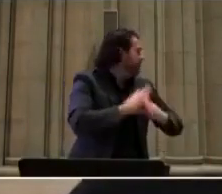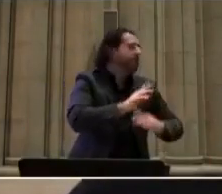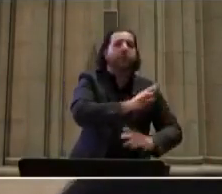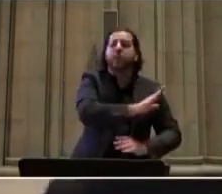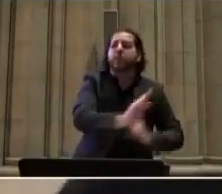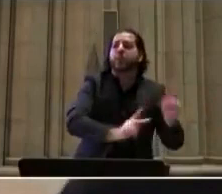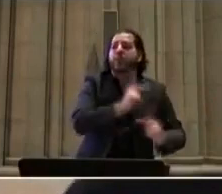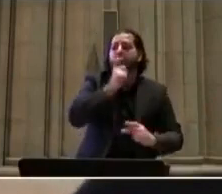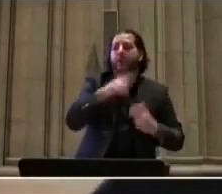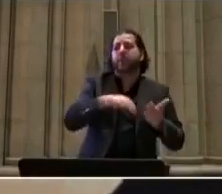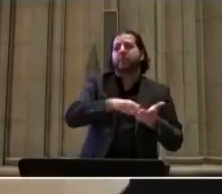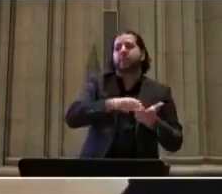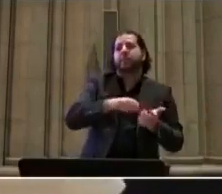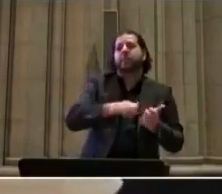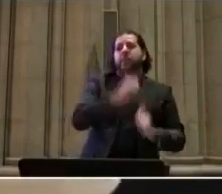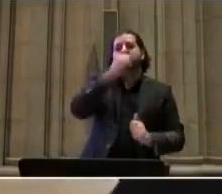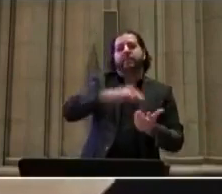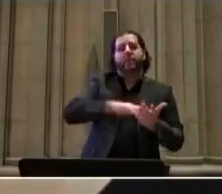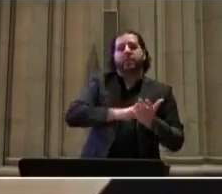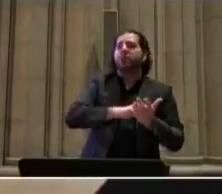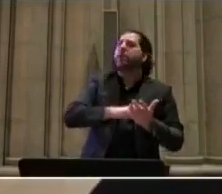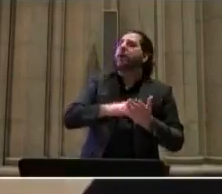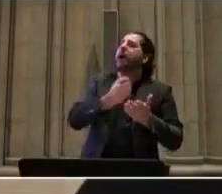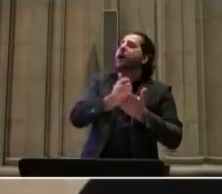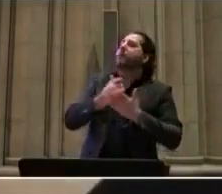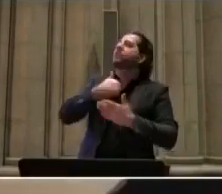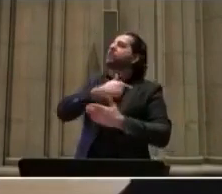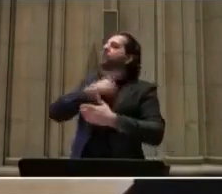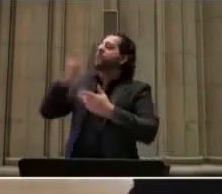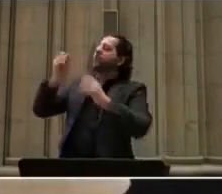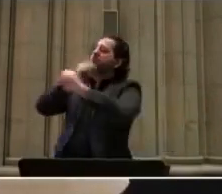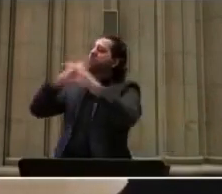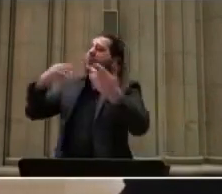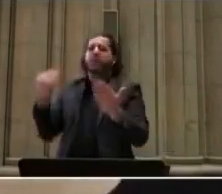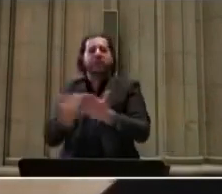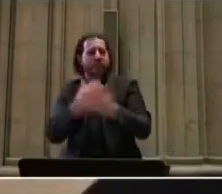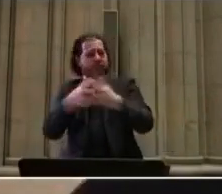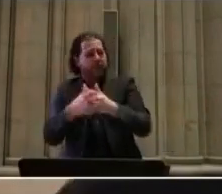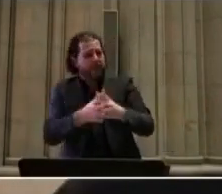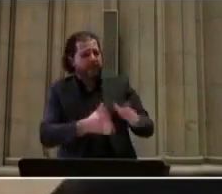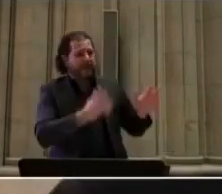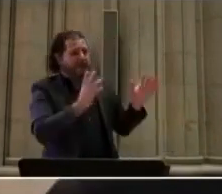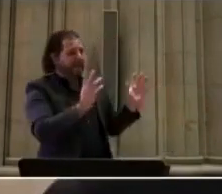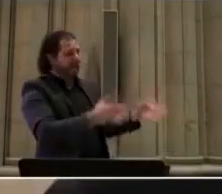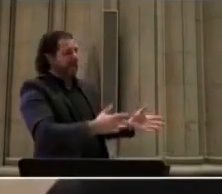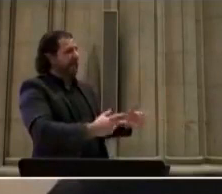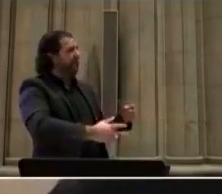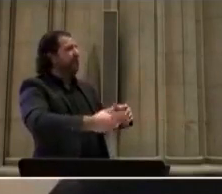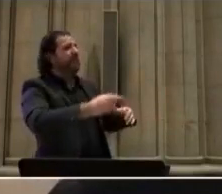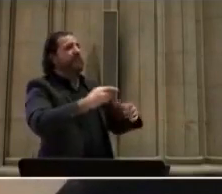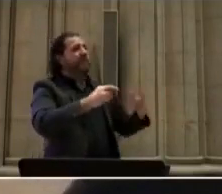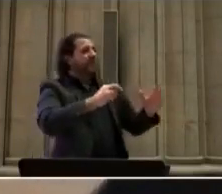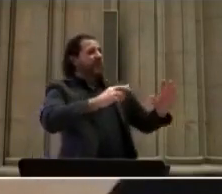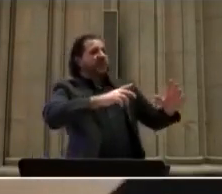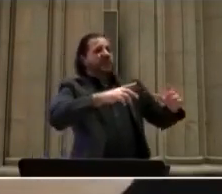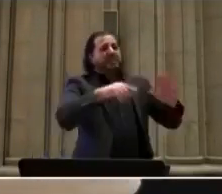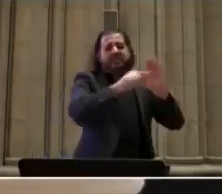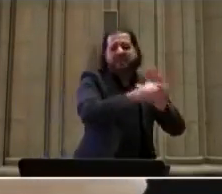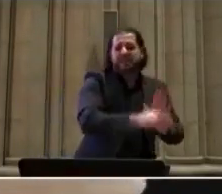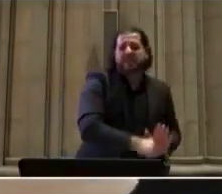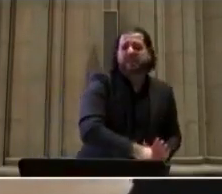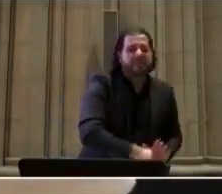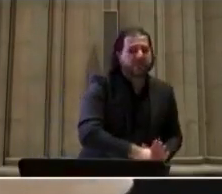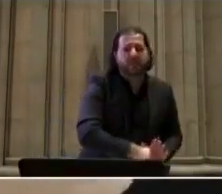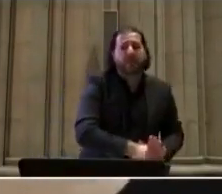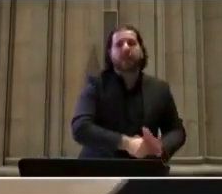vulnerable. Help us today to imagine a new America that leaves behind the fallacy of profit over people and instead